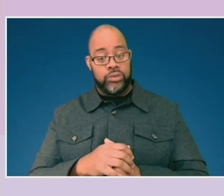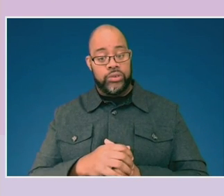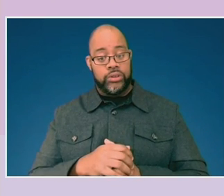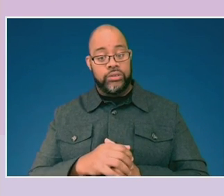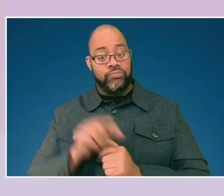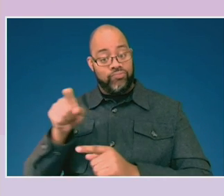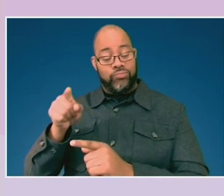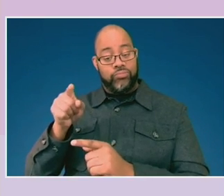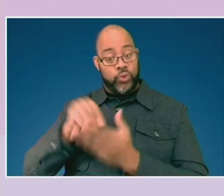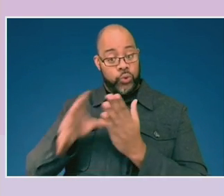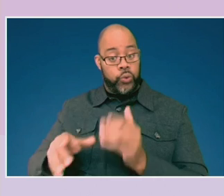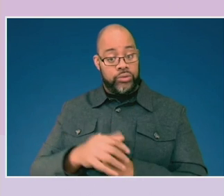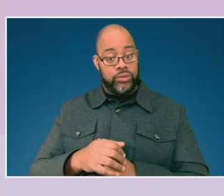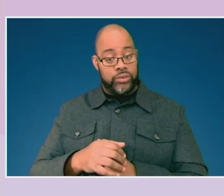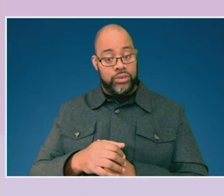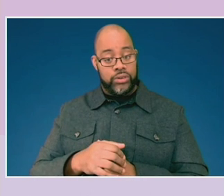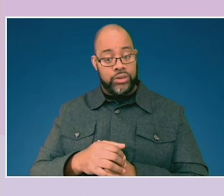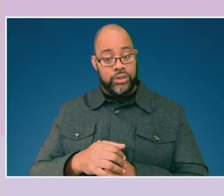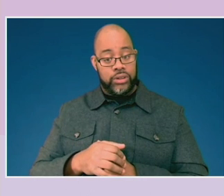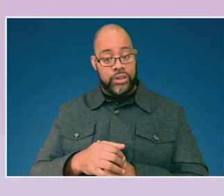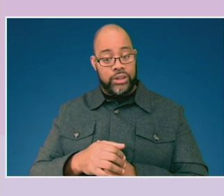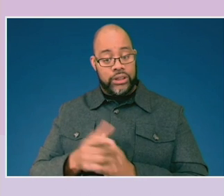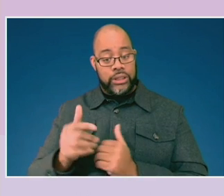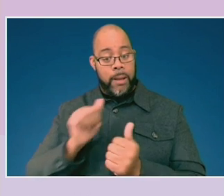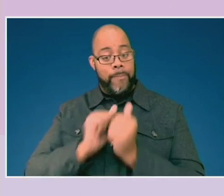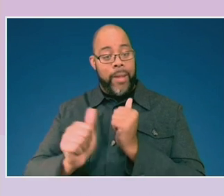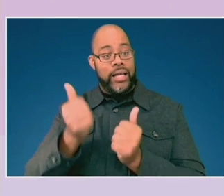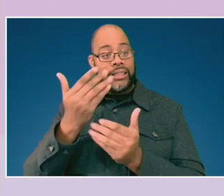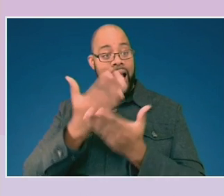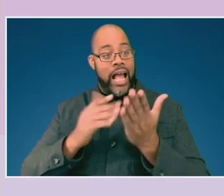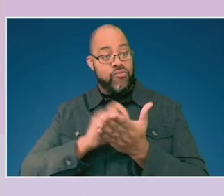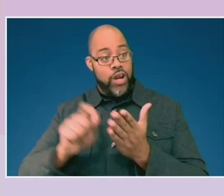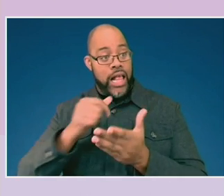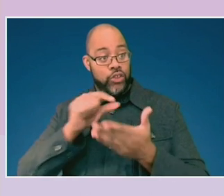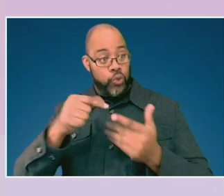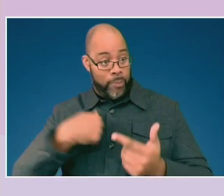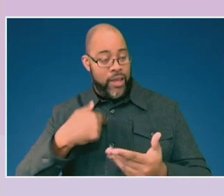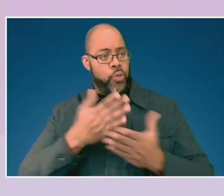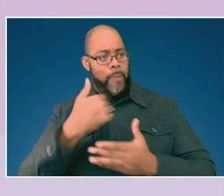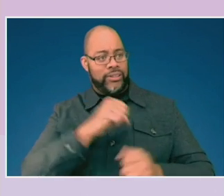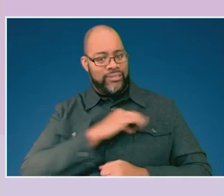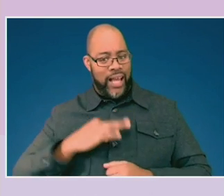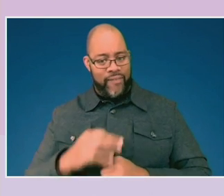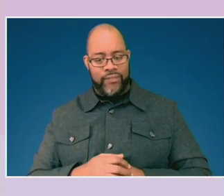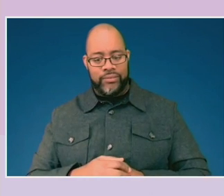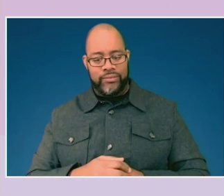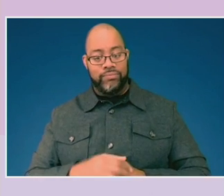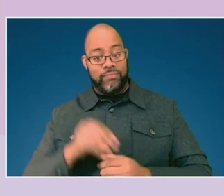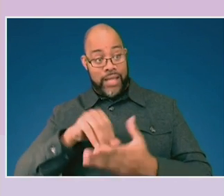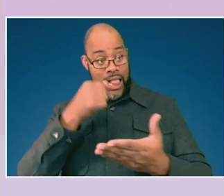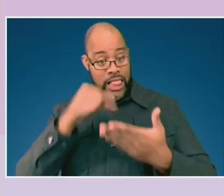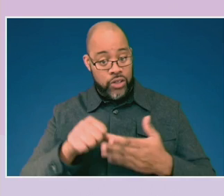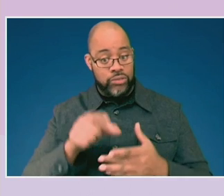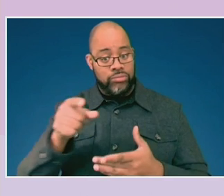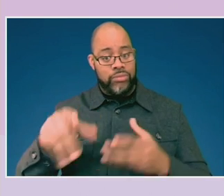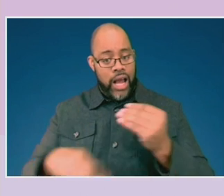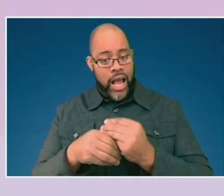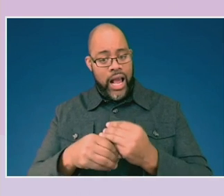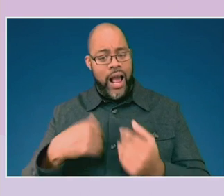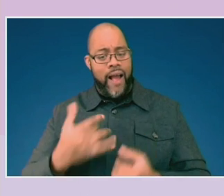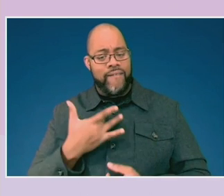had quietly passed a handwritten letter to me through my staff. In it, she added, "I felt